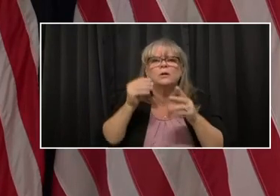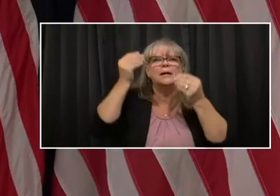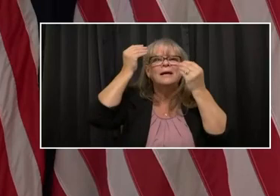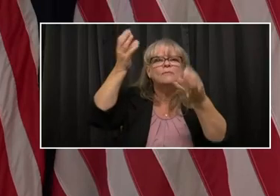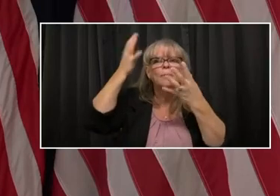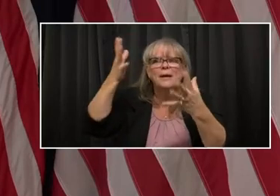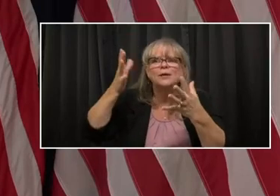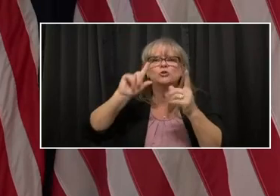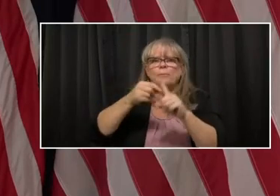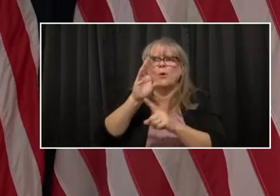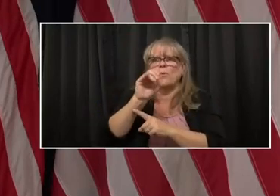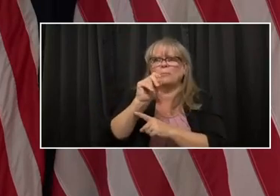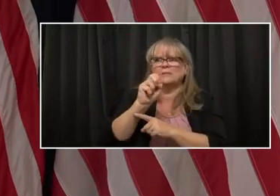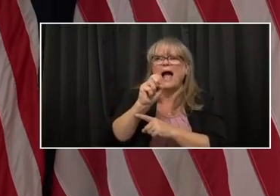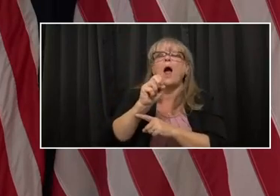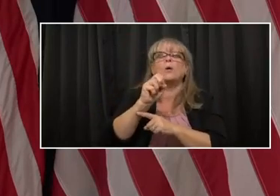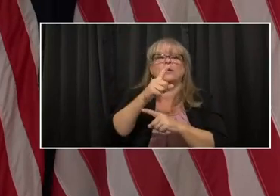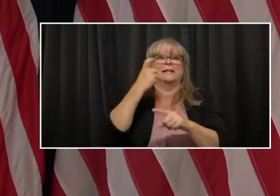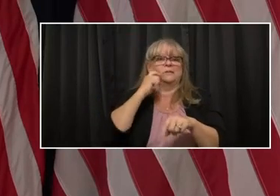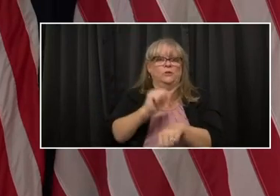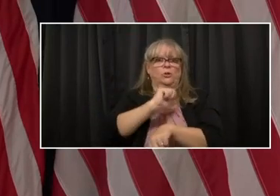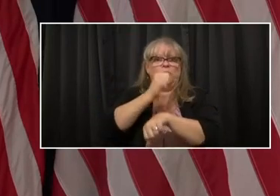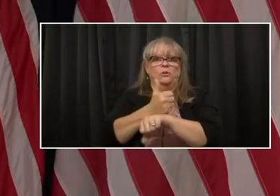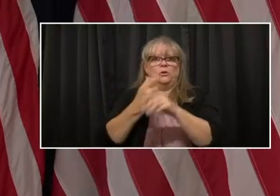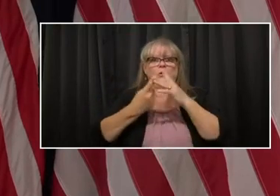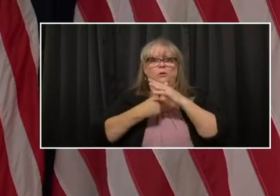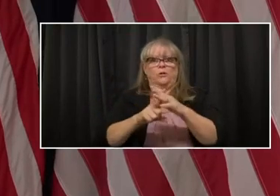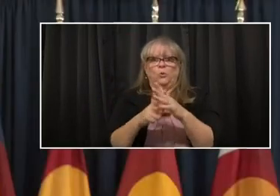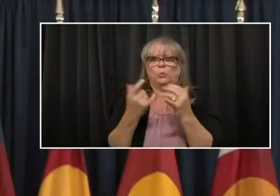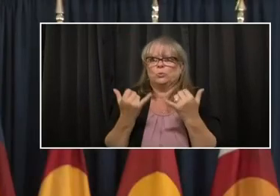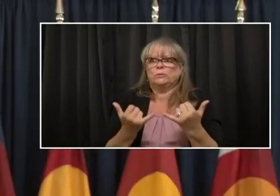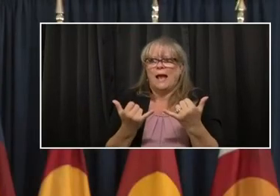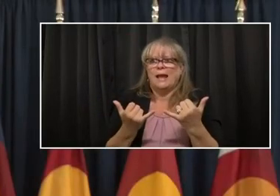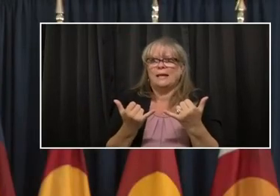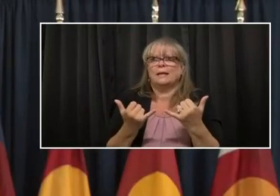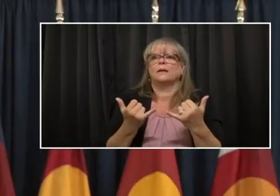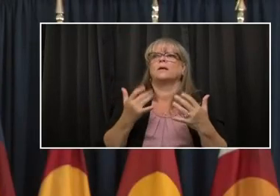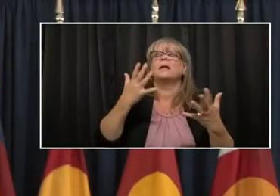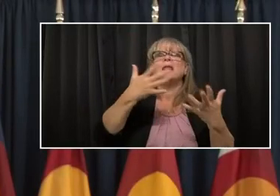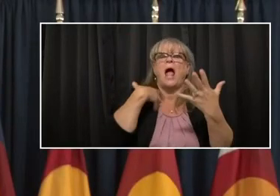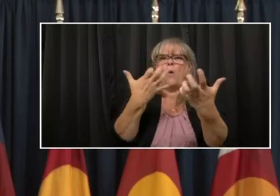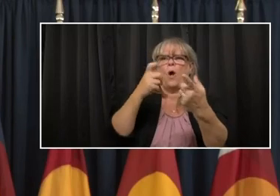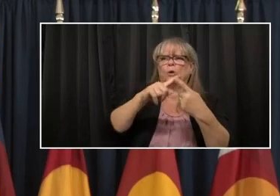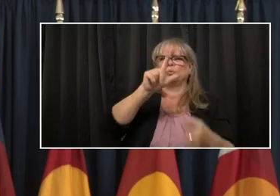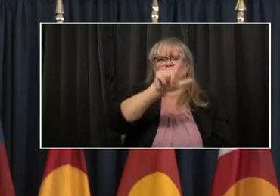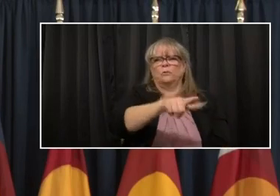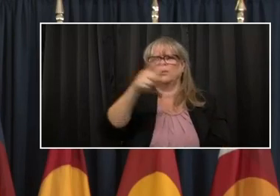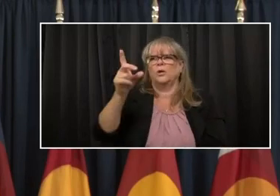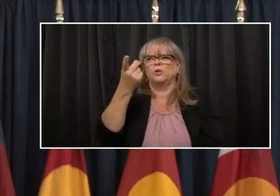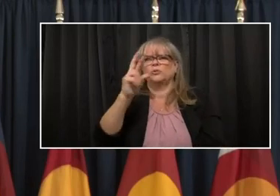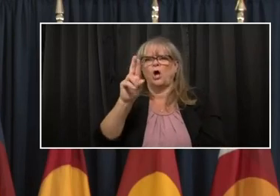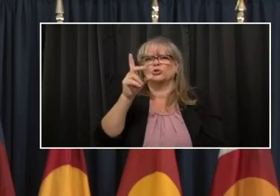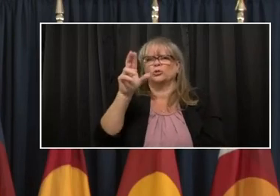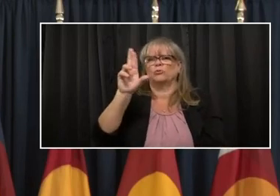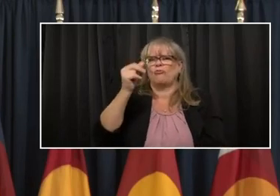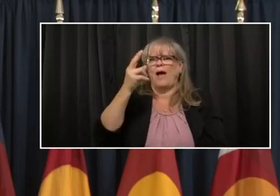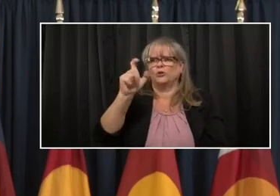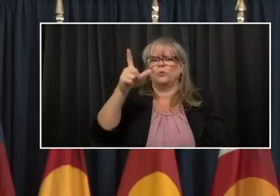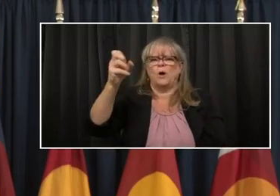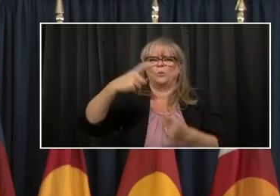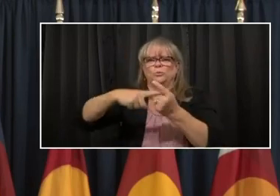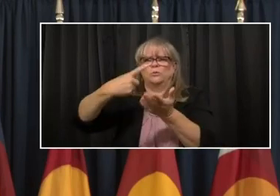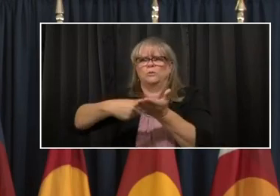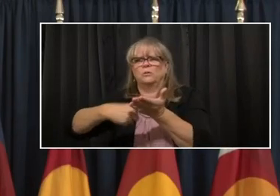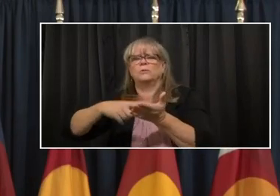ago. And to introduce it, I'll turn it over to Dr. Rachel Herlihy. Great. Good afternoon. Thank you, Governor. So I'm